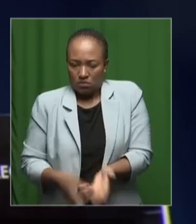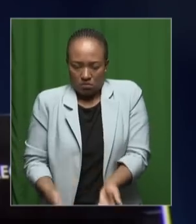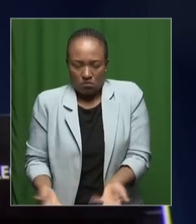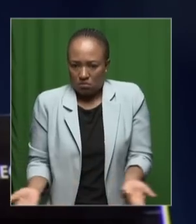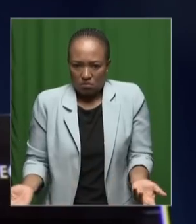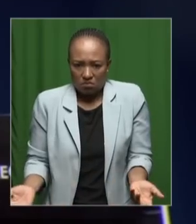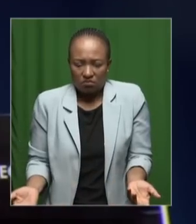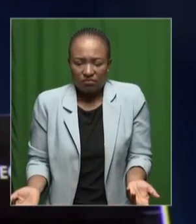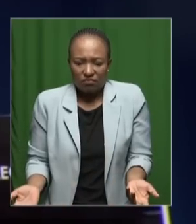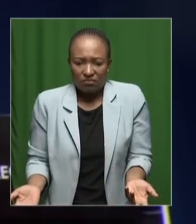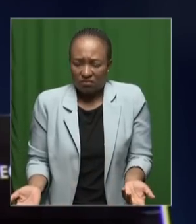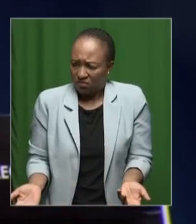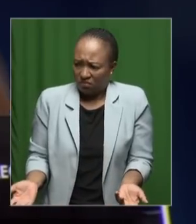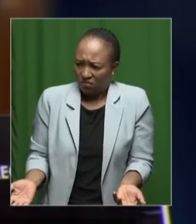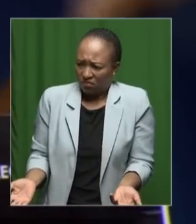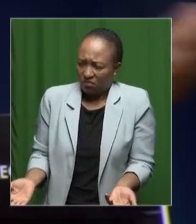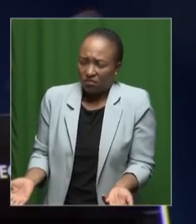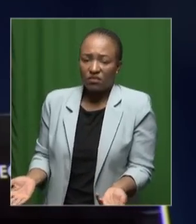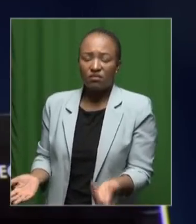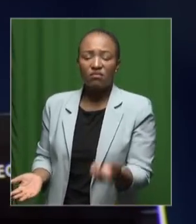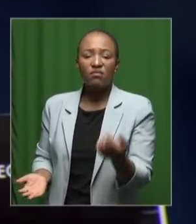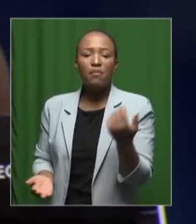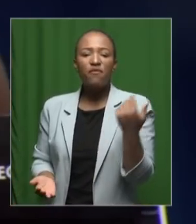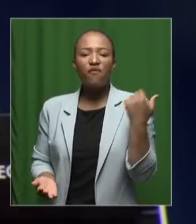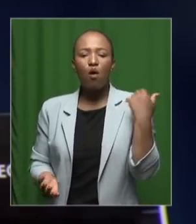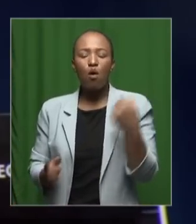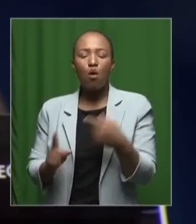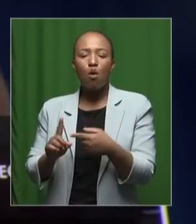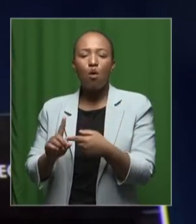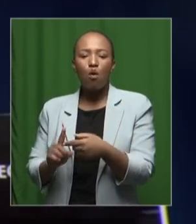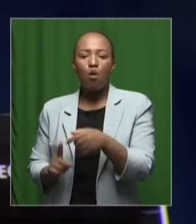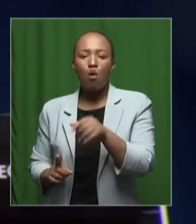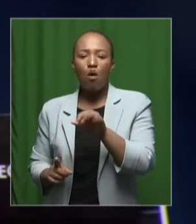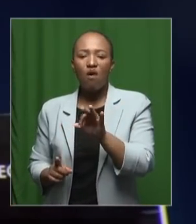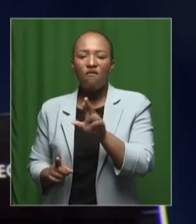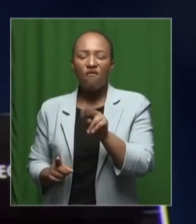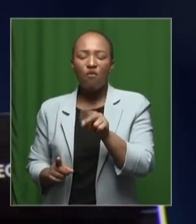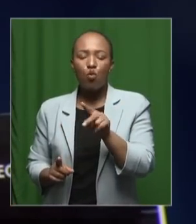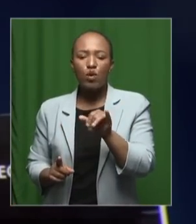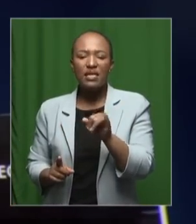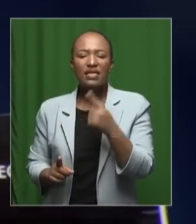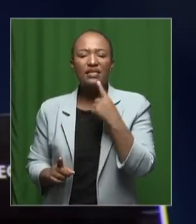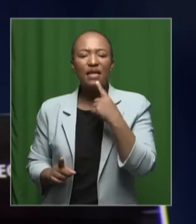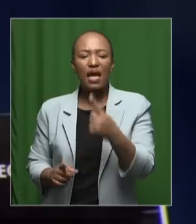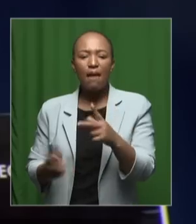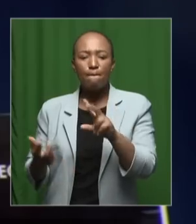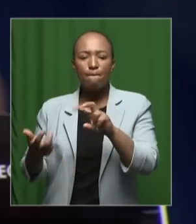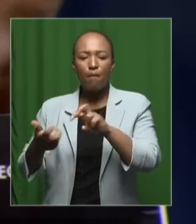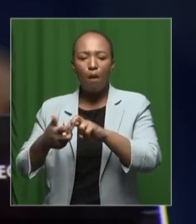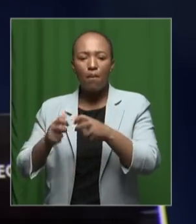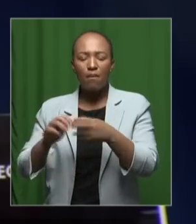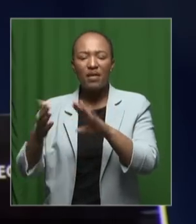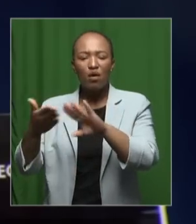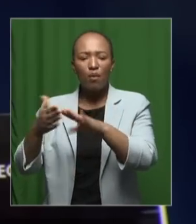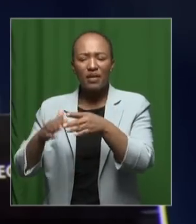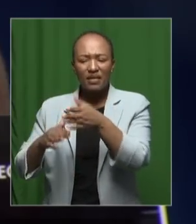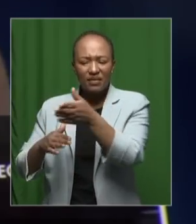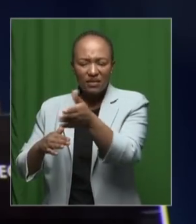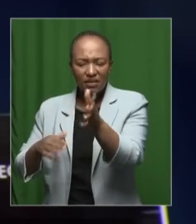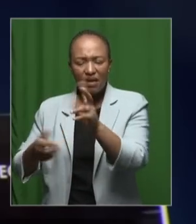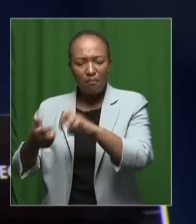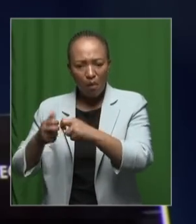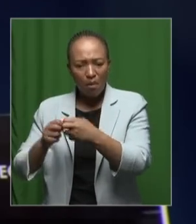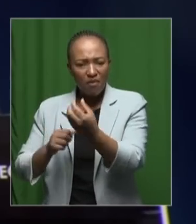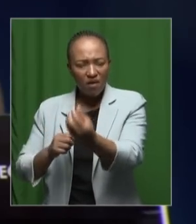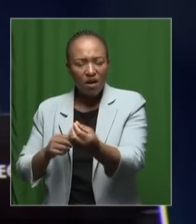And then this is what Leader Funzia said. There's a problem on the ground. Let us leave this showboating. The people